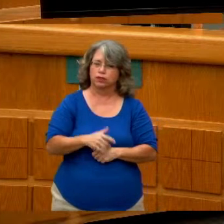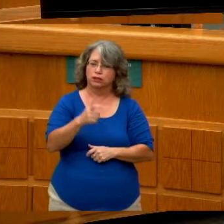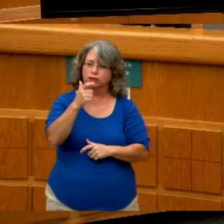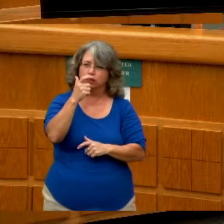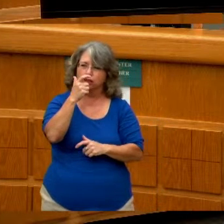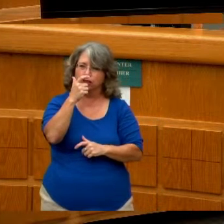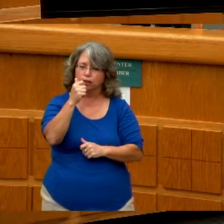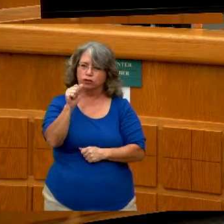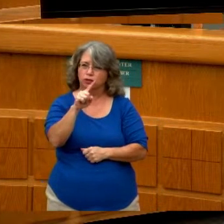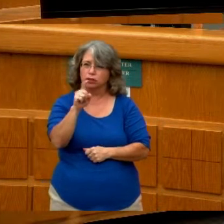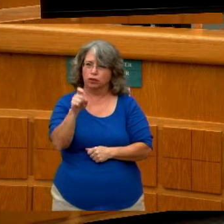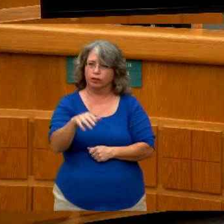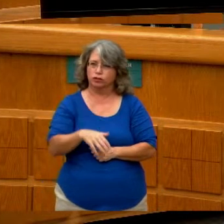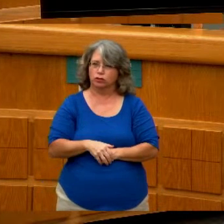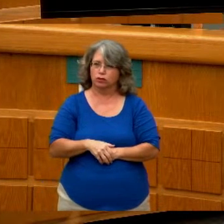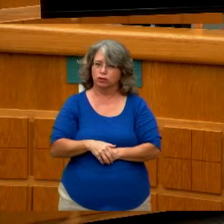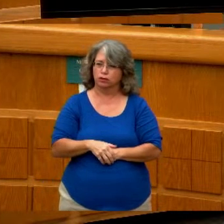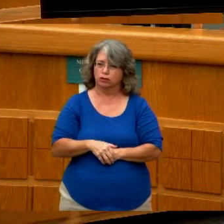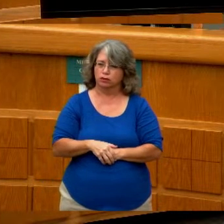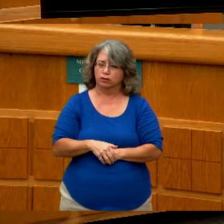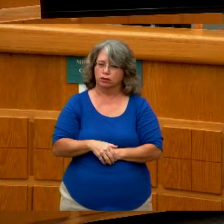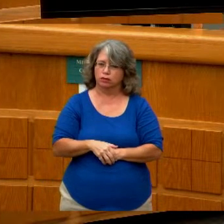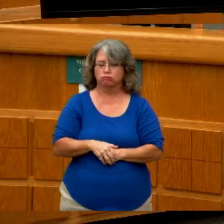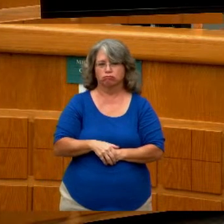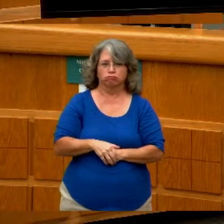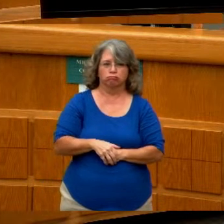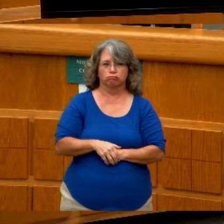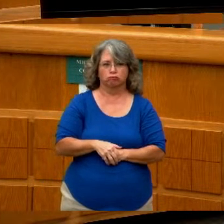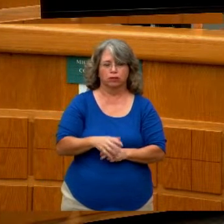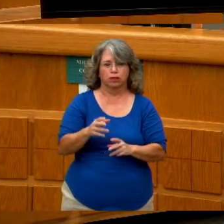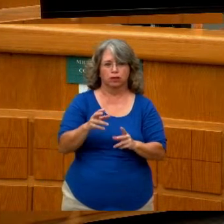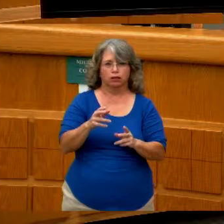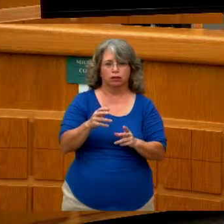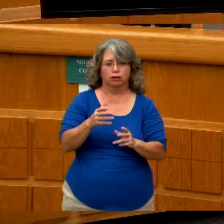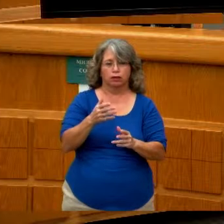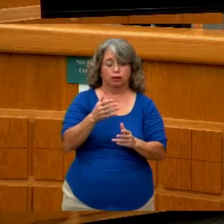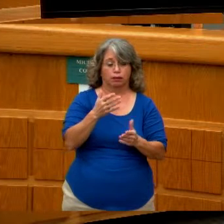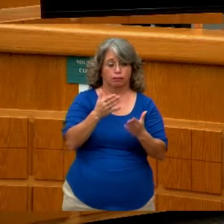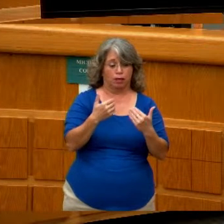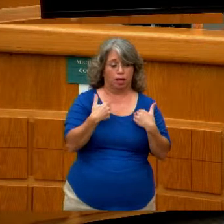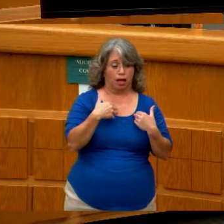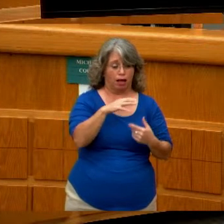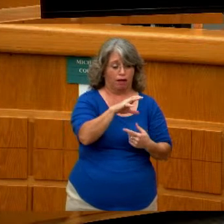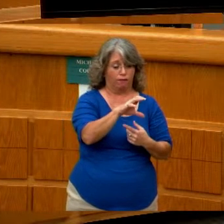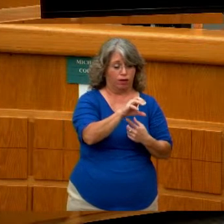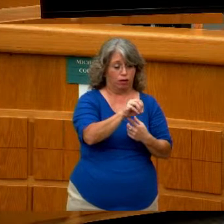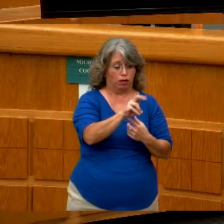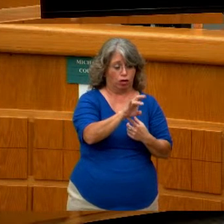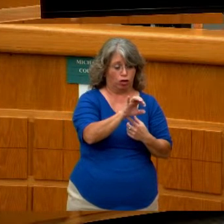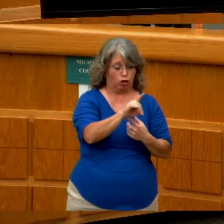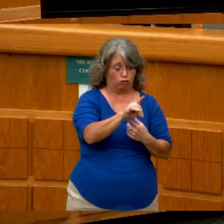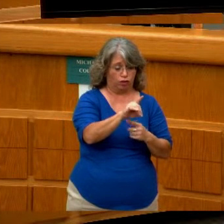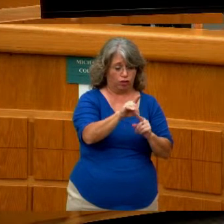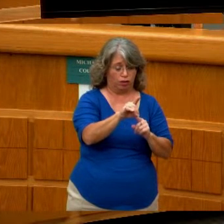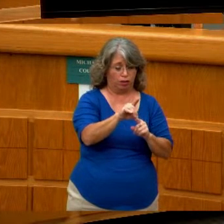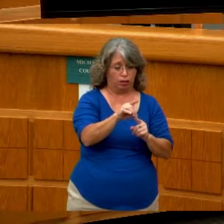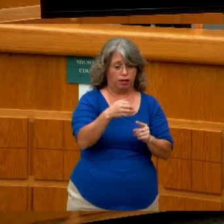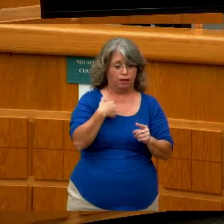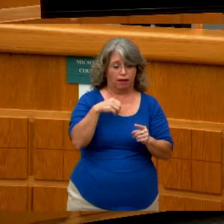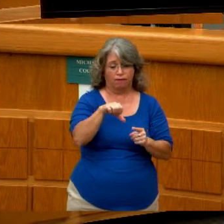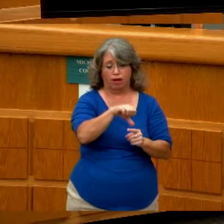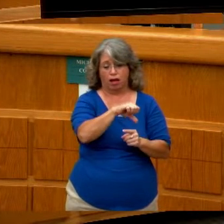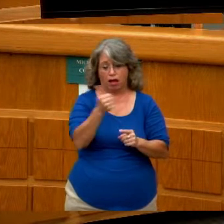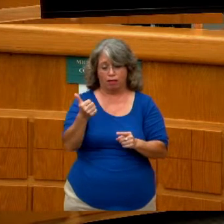Well, that's interesting the way that question is asked. How many people died that were on hospice? It's actually kind of sometimes the other way